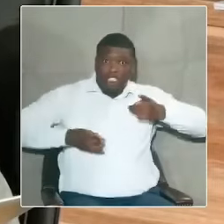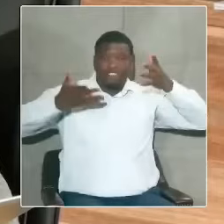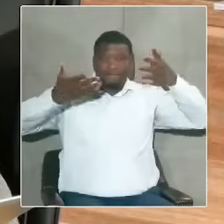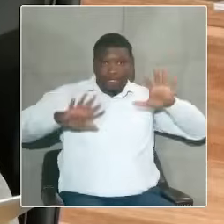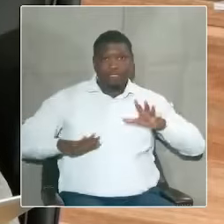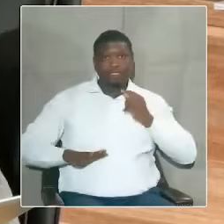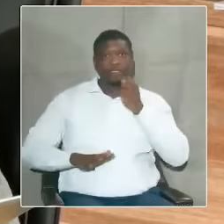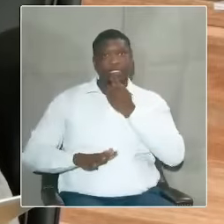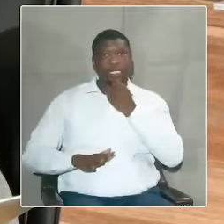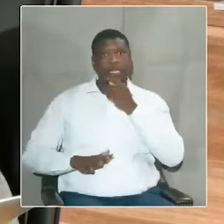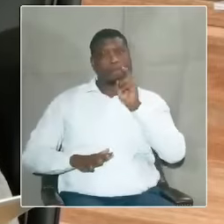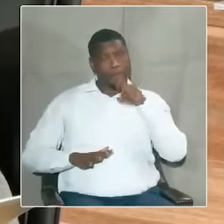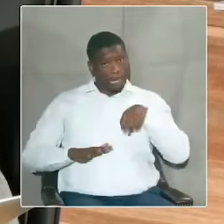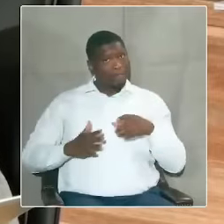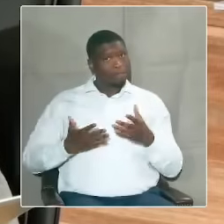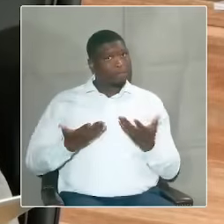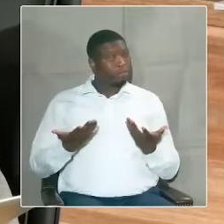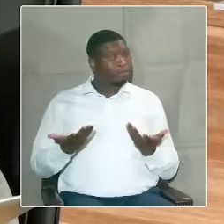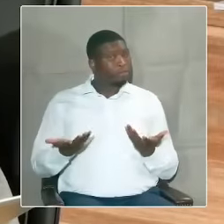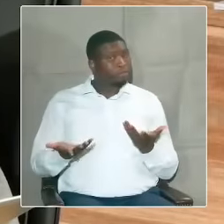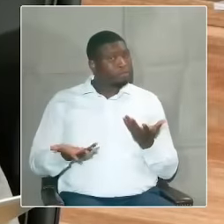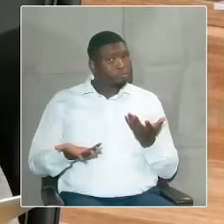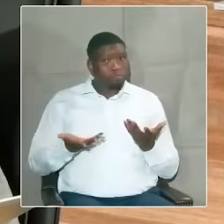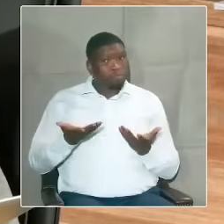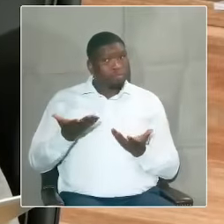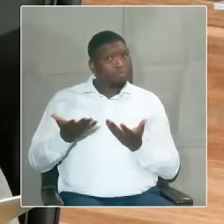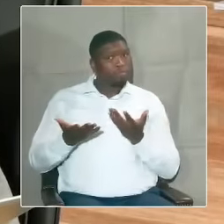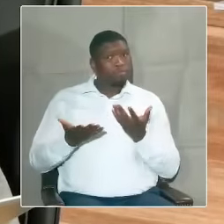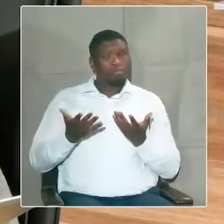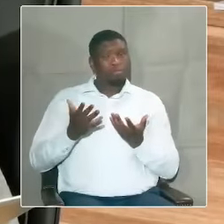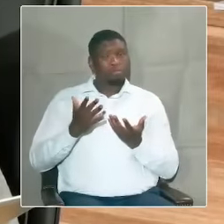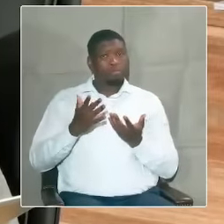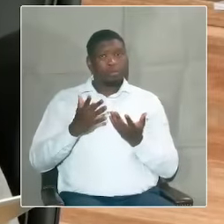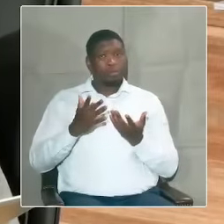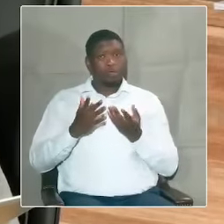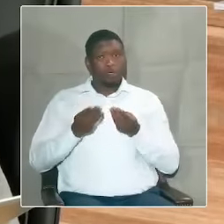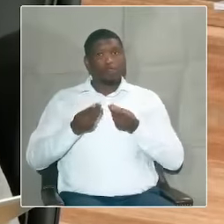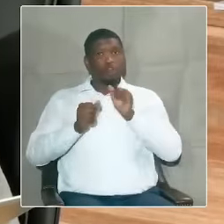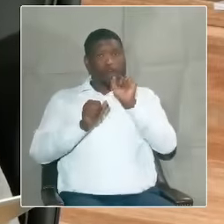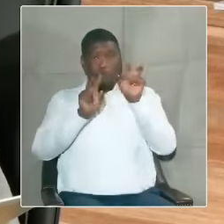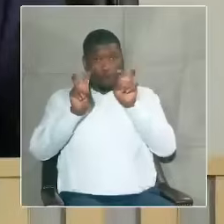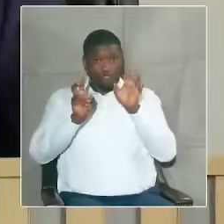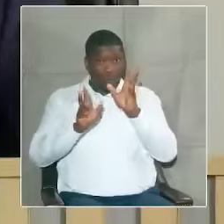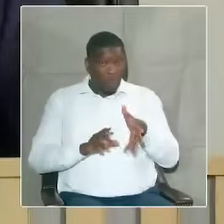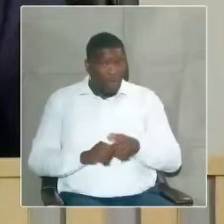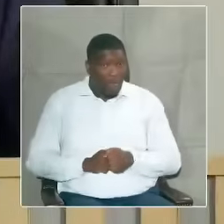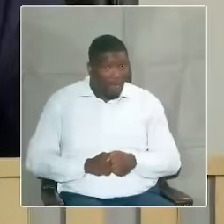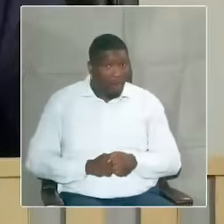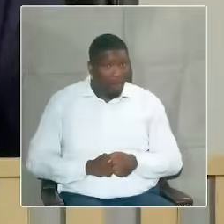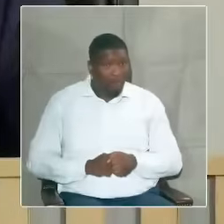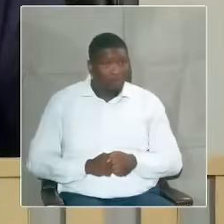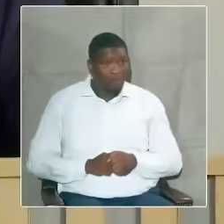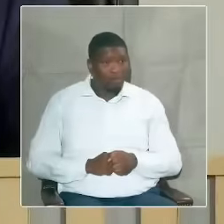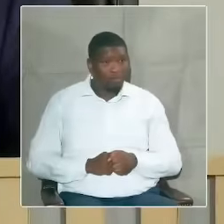that it wasn't going to effectively address your concerns.